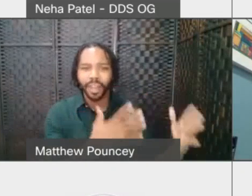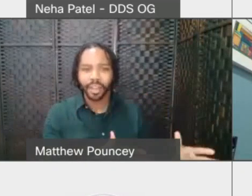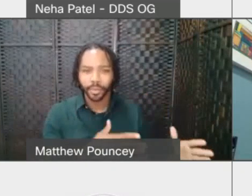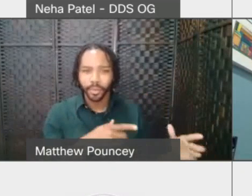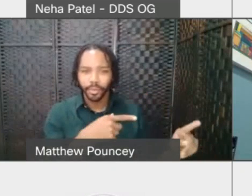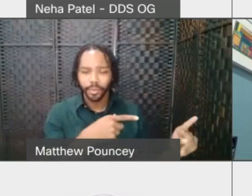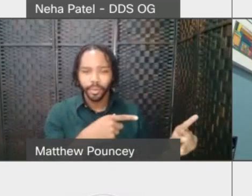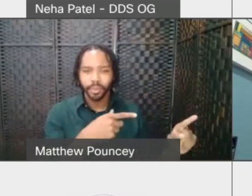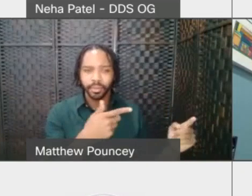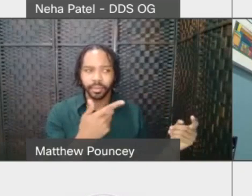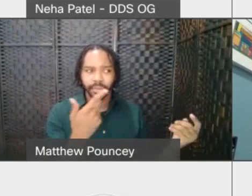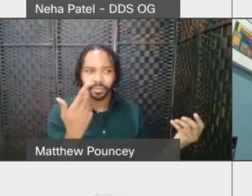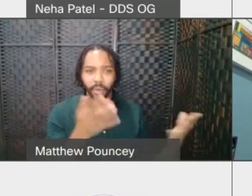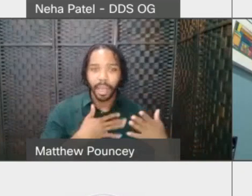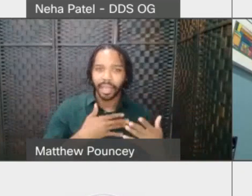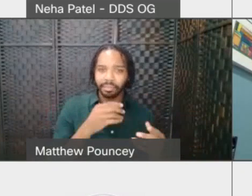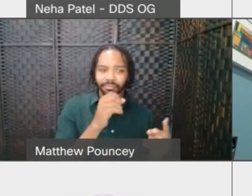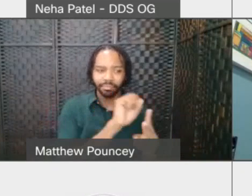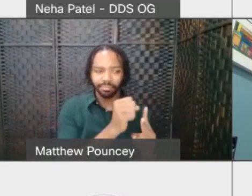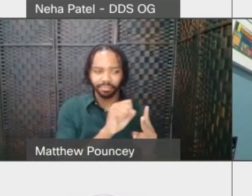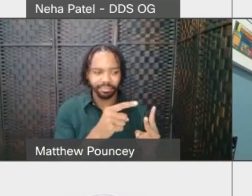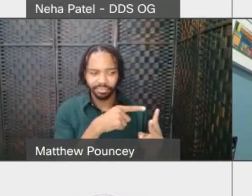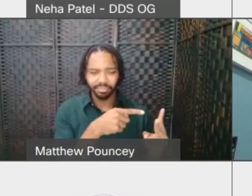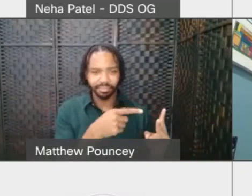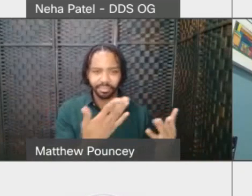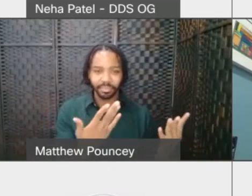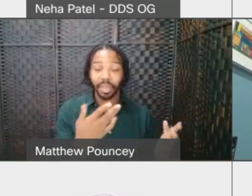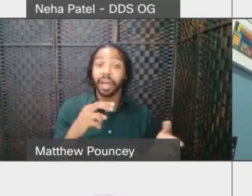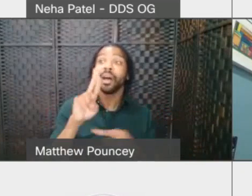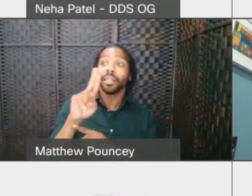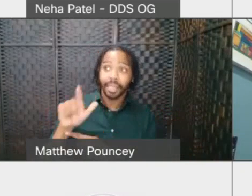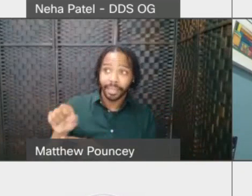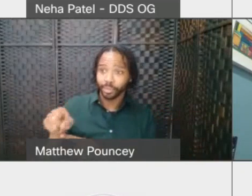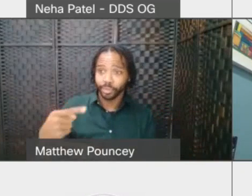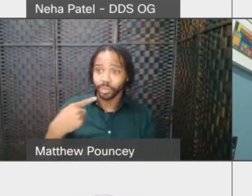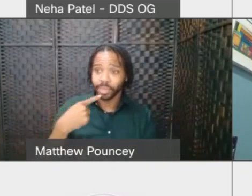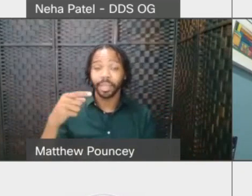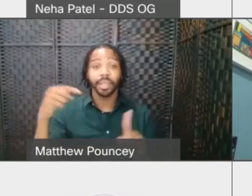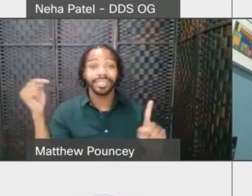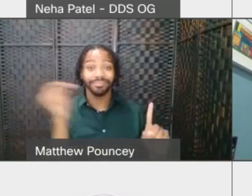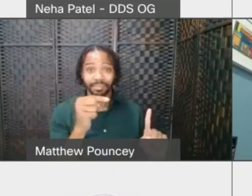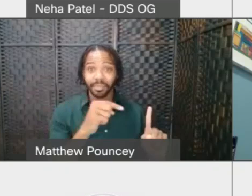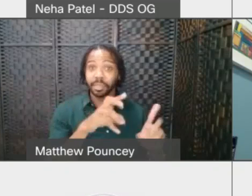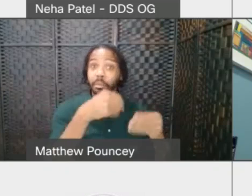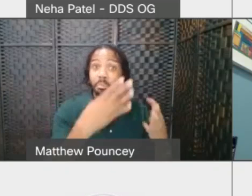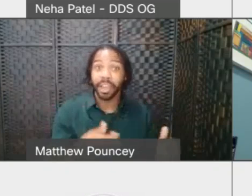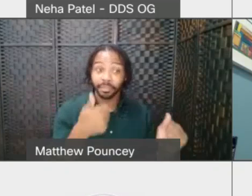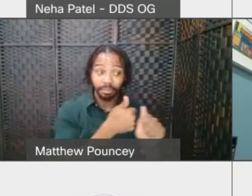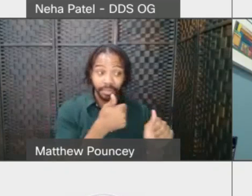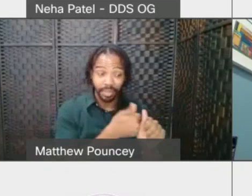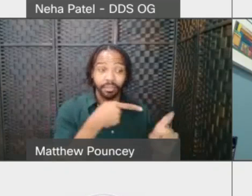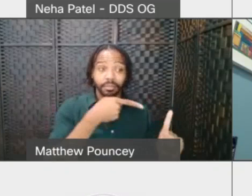in that scenario, unless you're referring to that the provider has a responsibility to ensure that this person is in